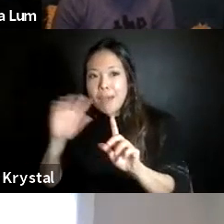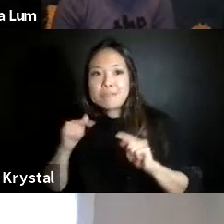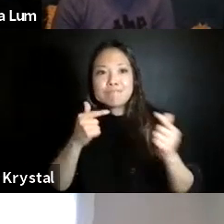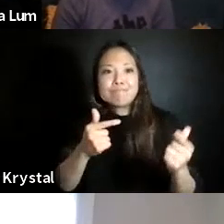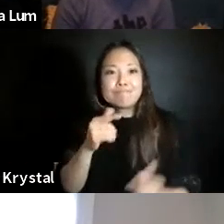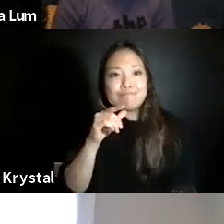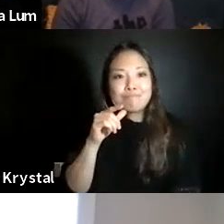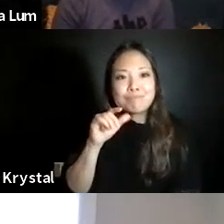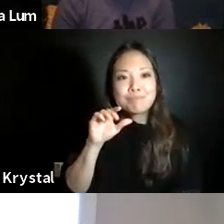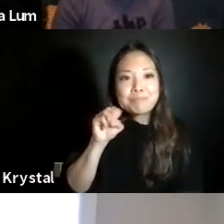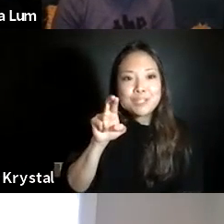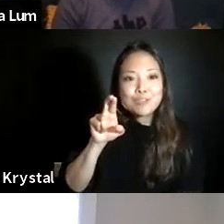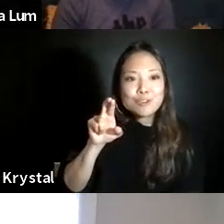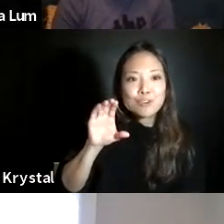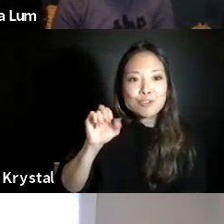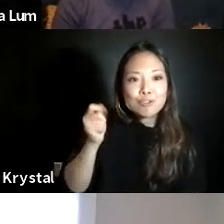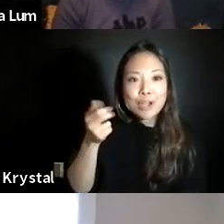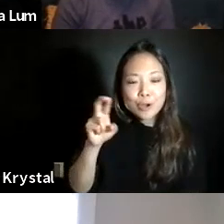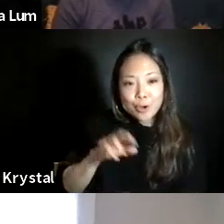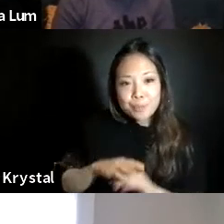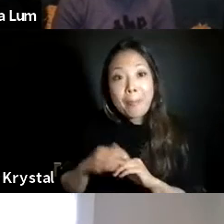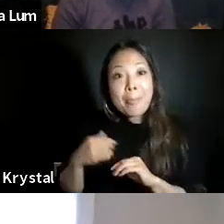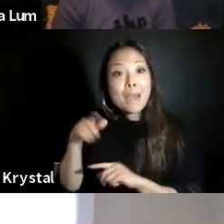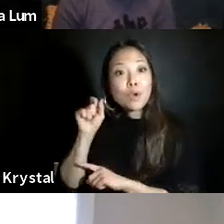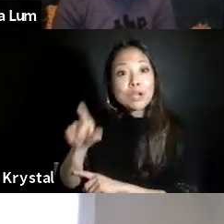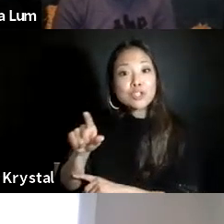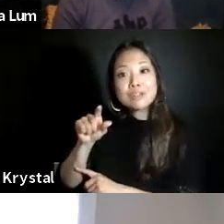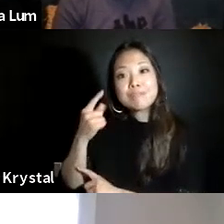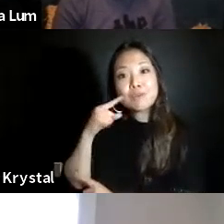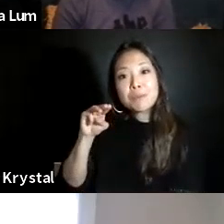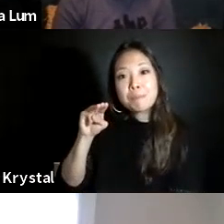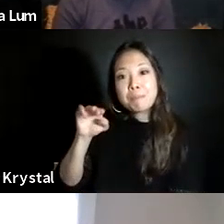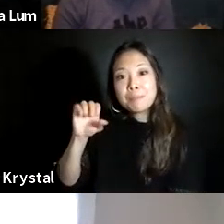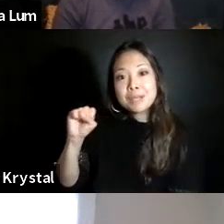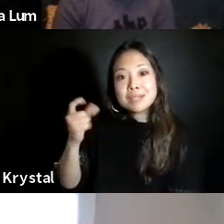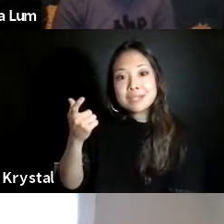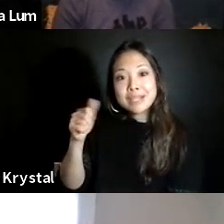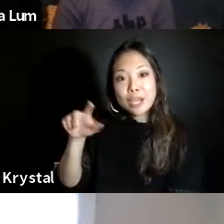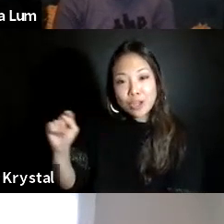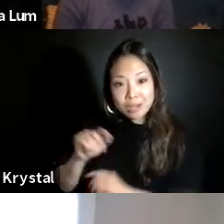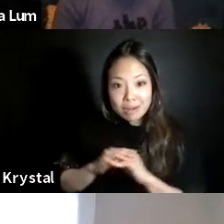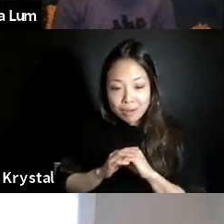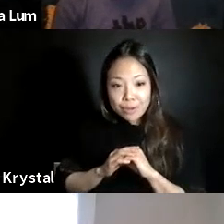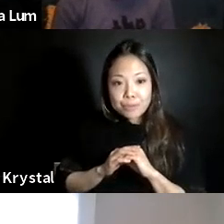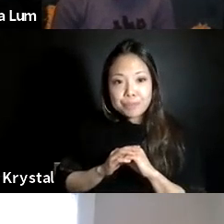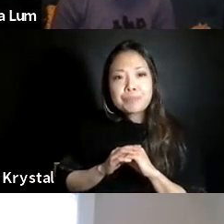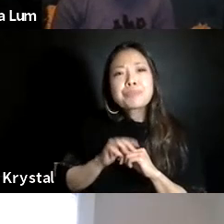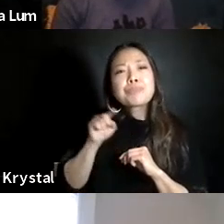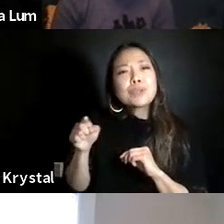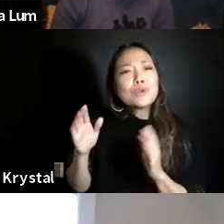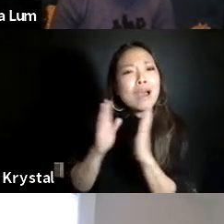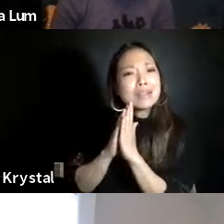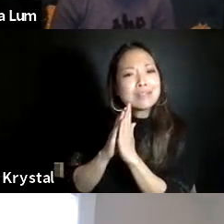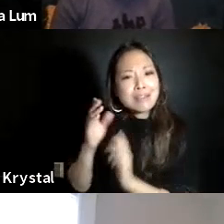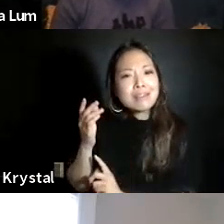This is solely a question for Ms. Garrett. Ms. Garrett, as you were asking Dr. Tung about her proposal, I thought I heard